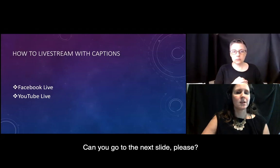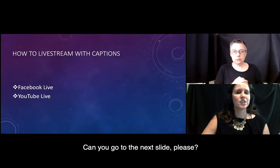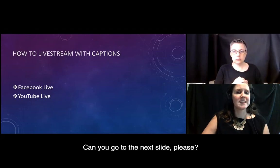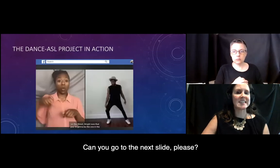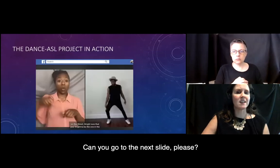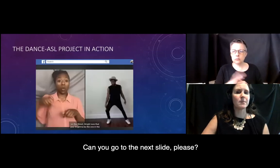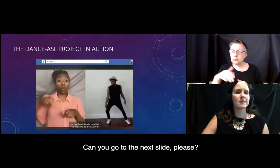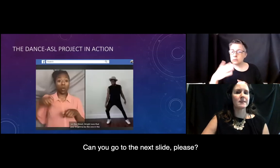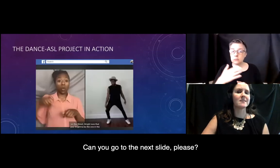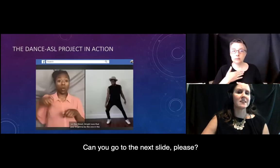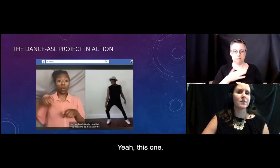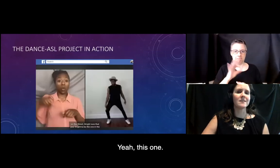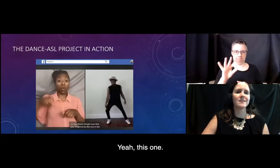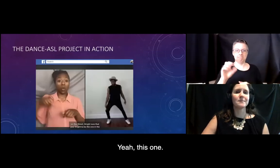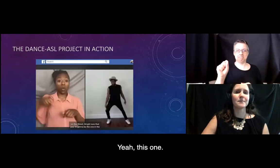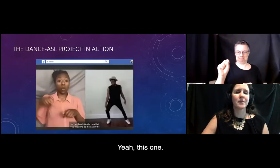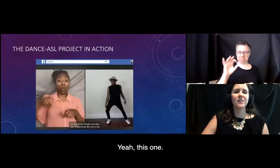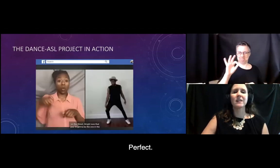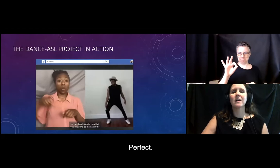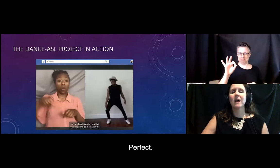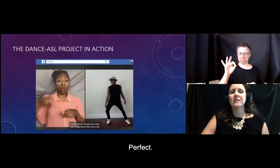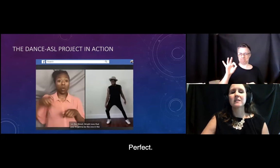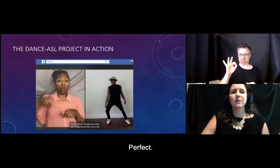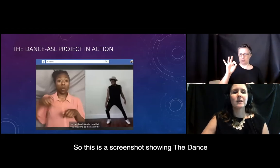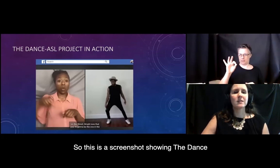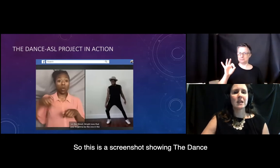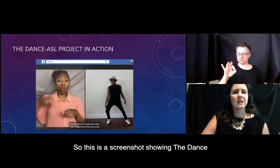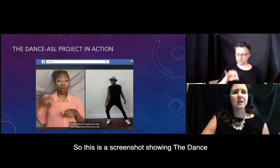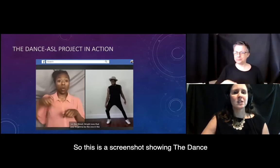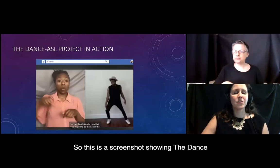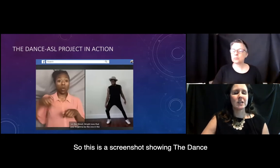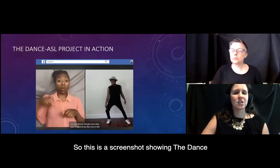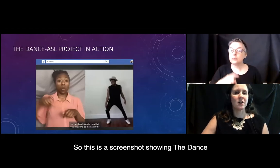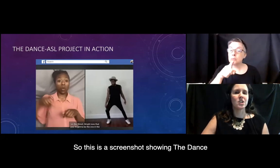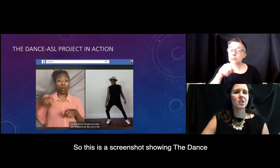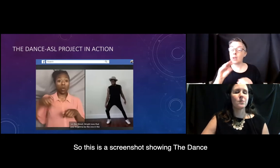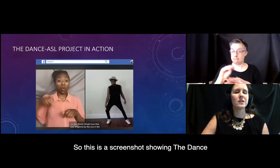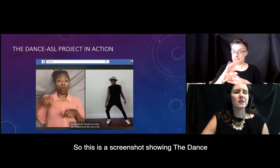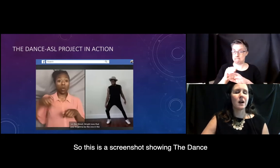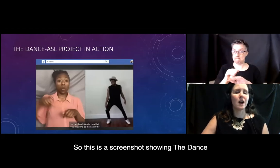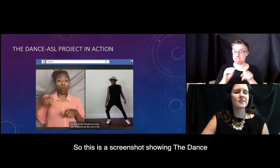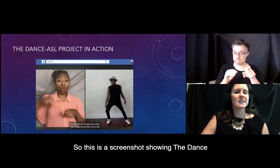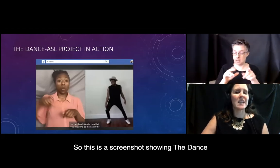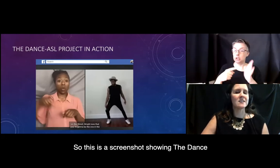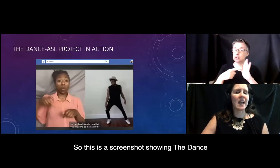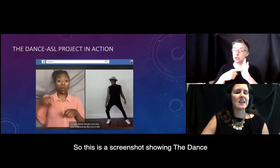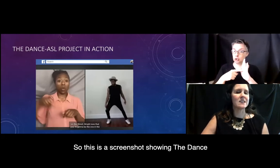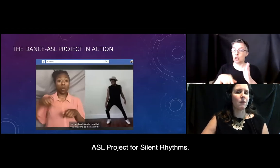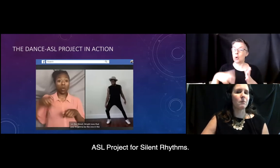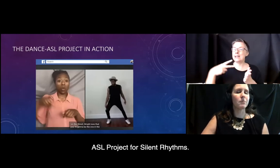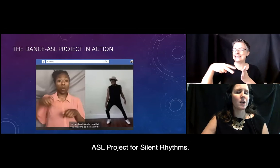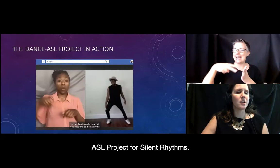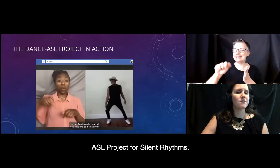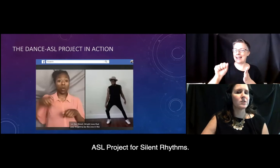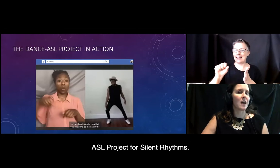Can you go to the next slide, please? Yeah, this one. Perfect. So this is a screenshot showing the dance